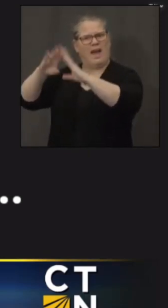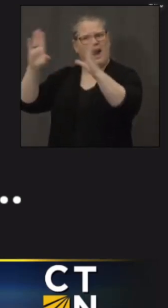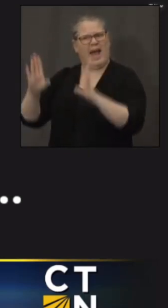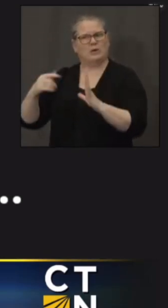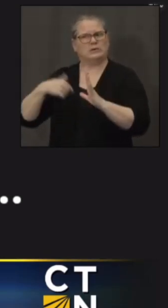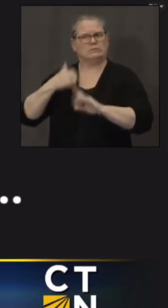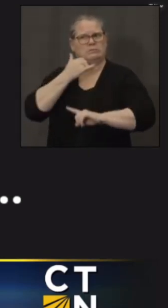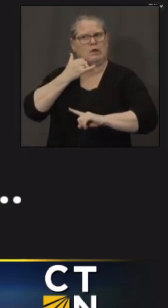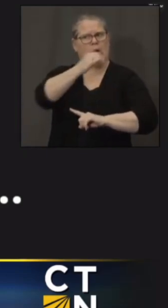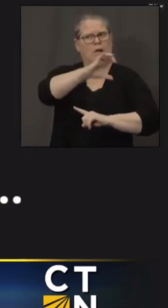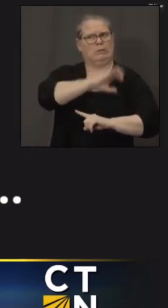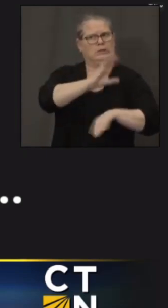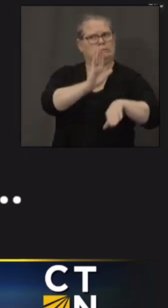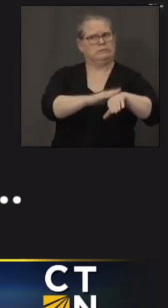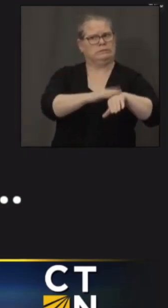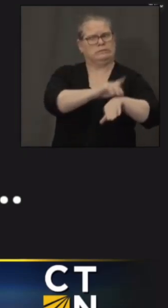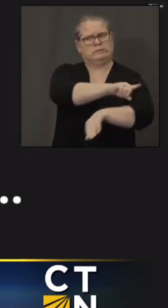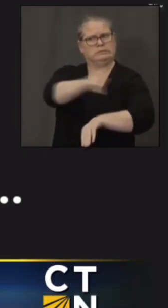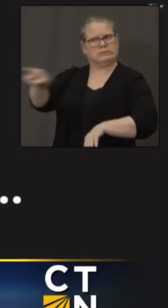people disperse?